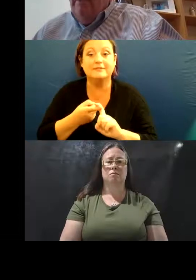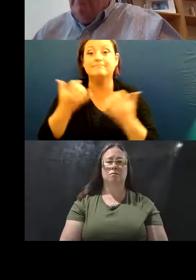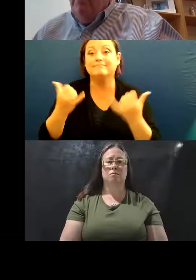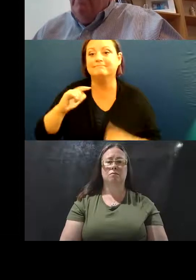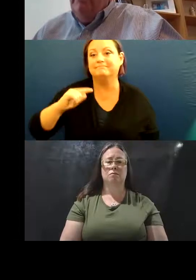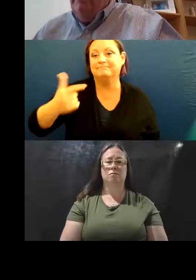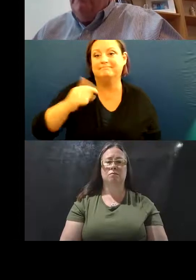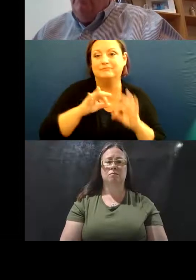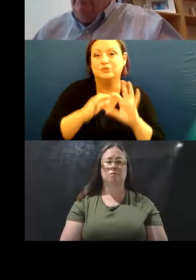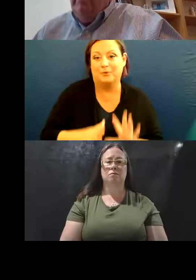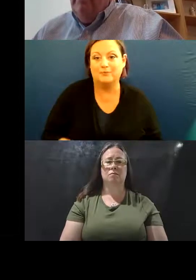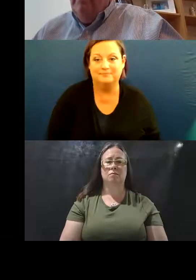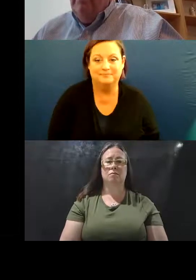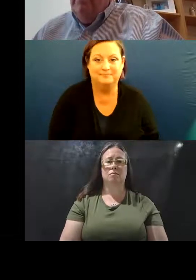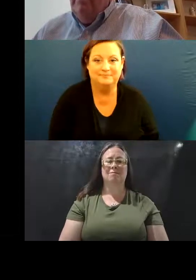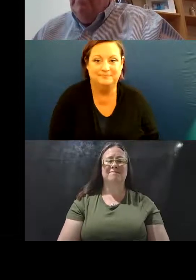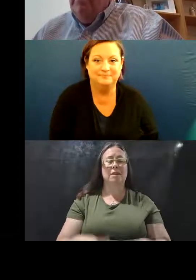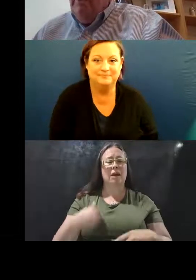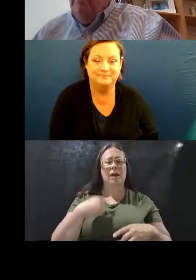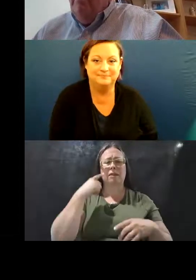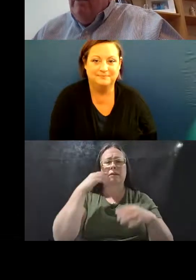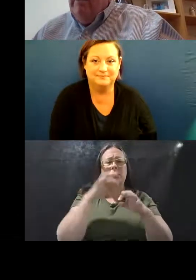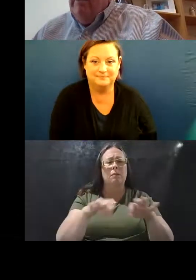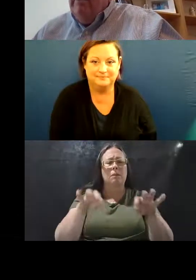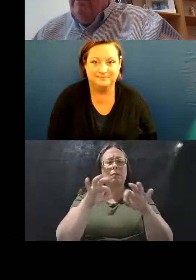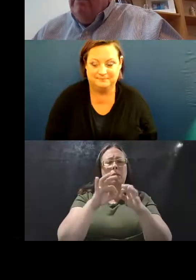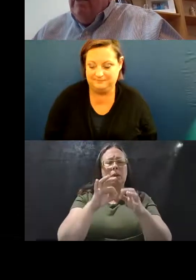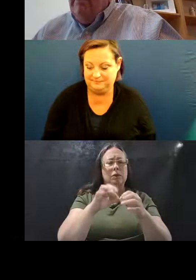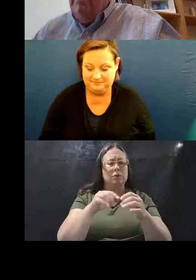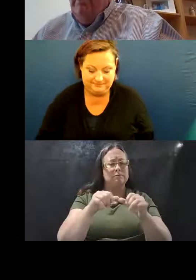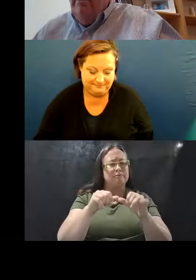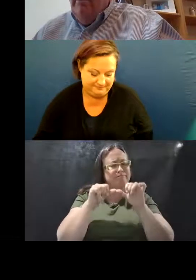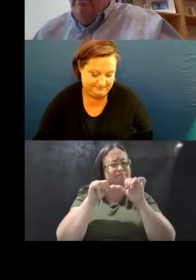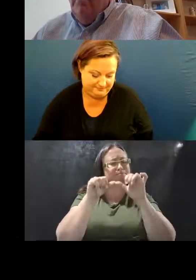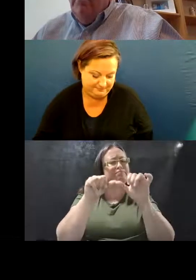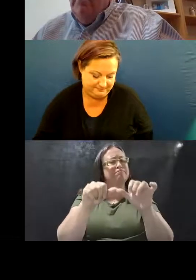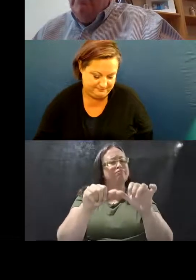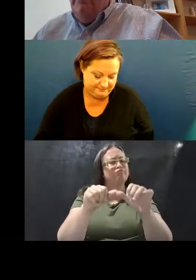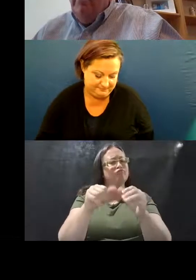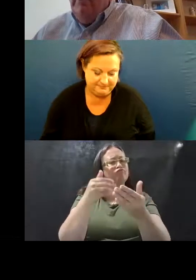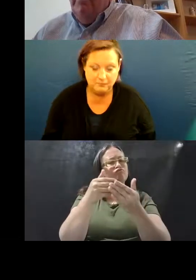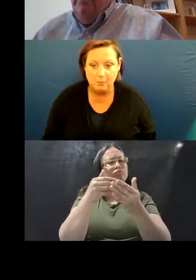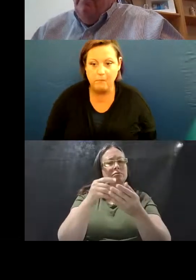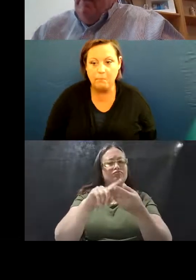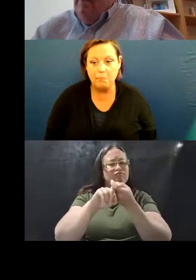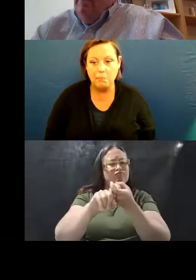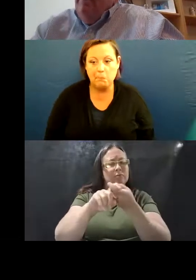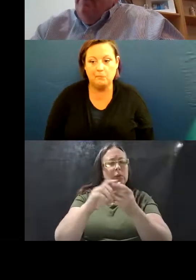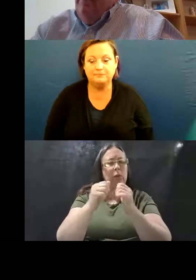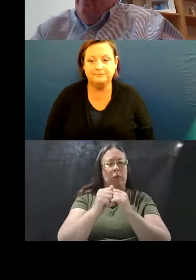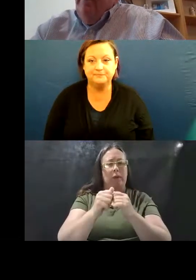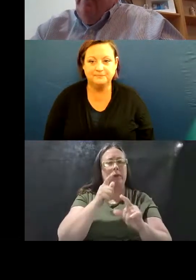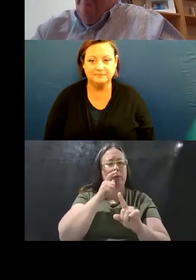And I really think it's important to try to maintain ties with those that train you.